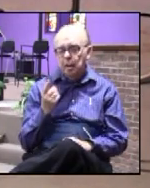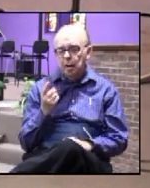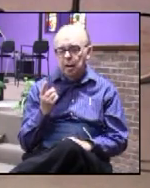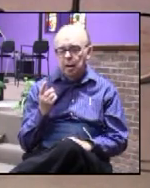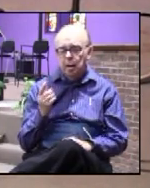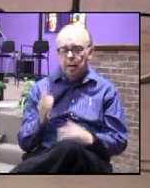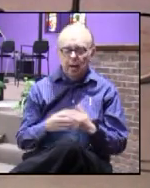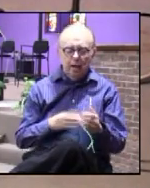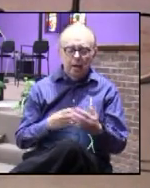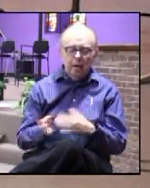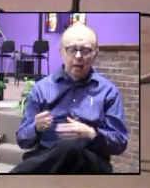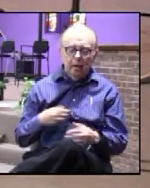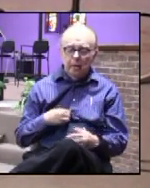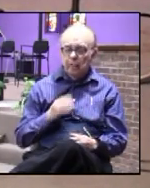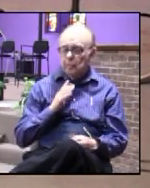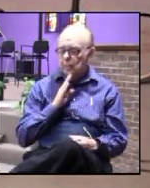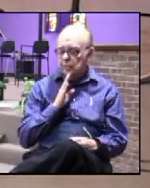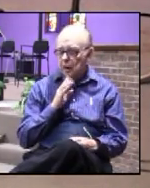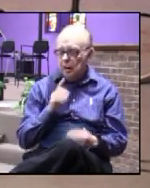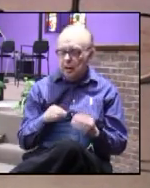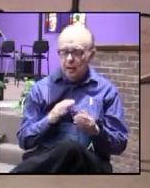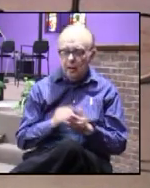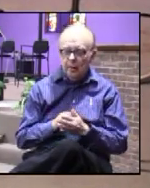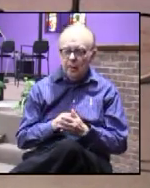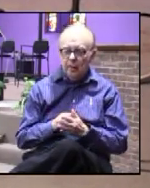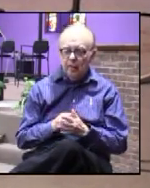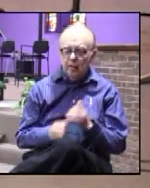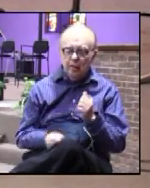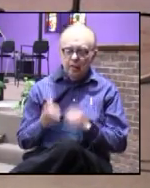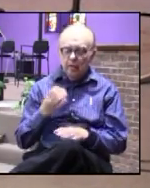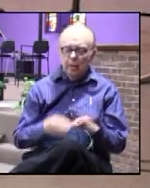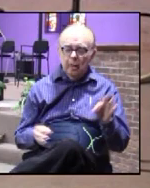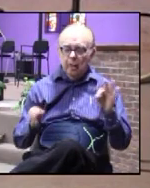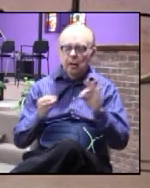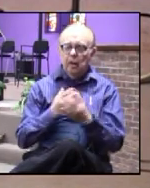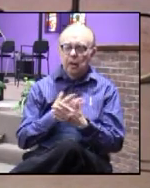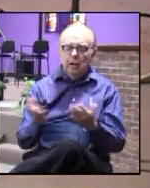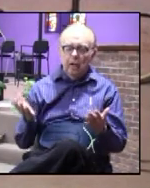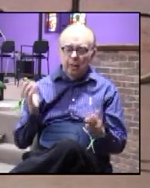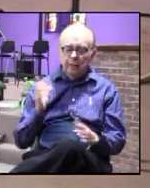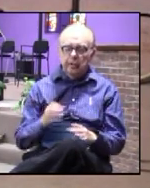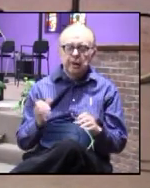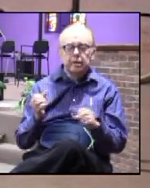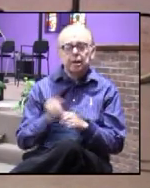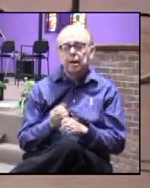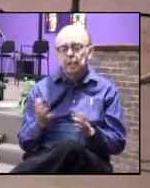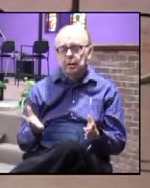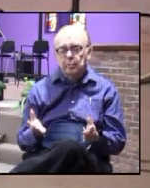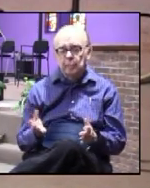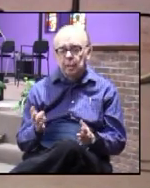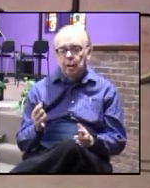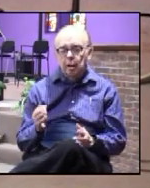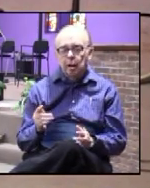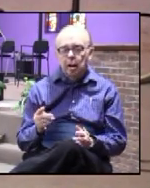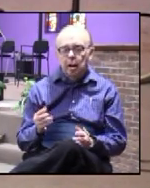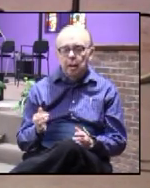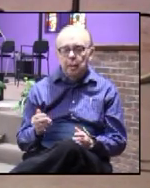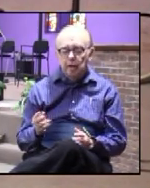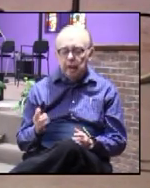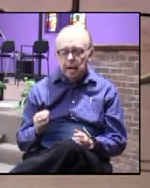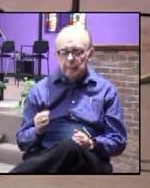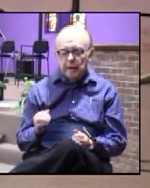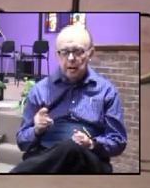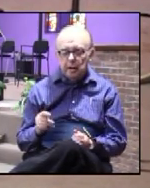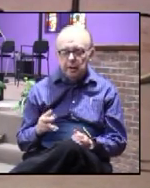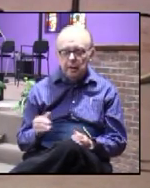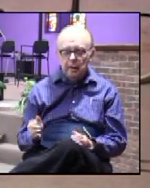whatever it is that I'm going to talk about is the most important thing you need to get, Martha.